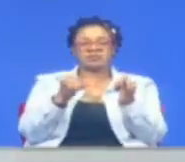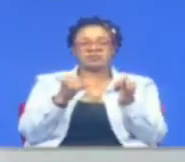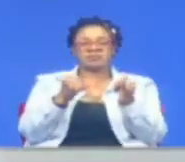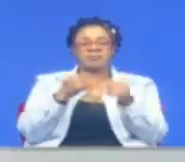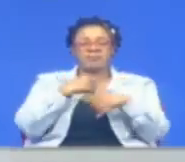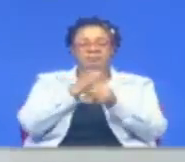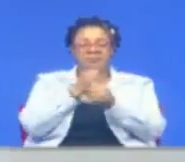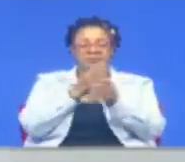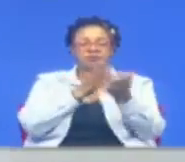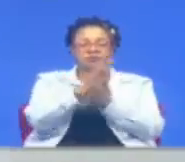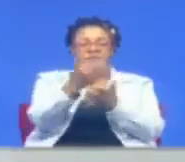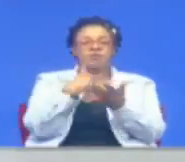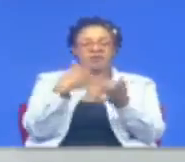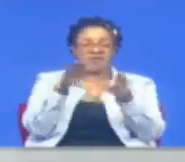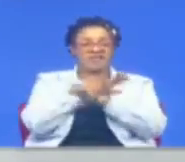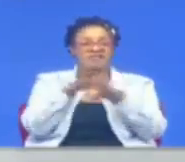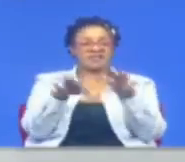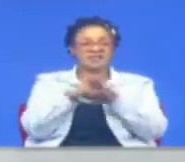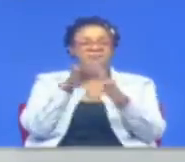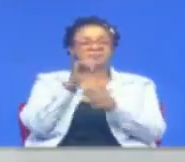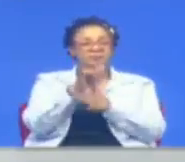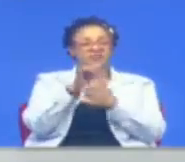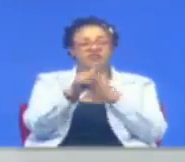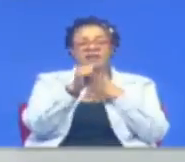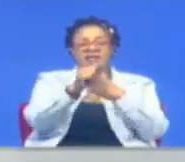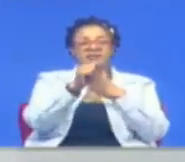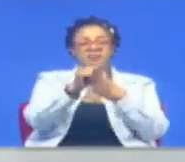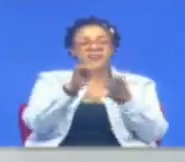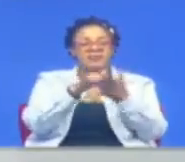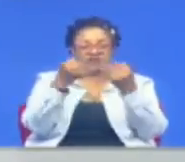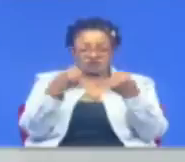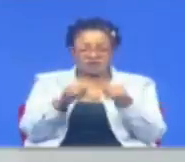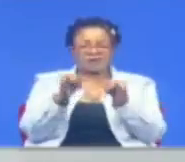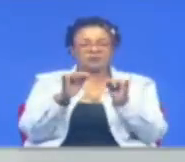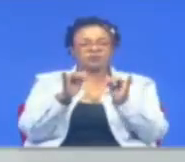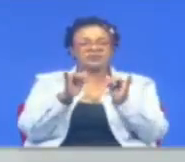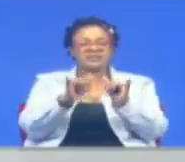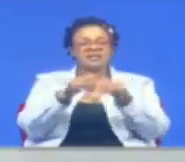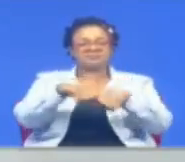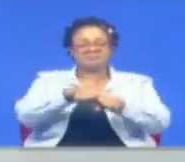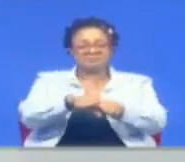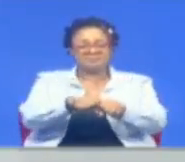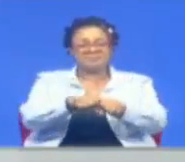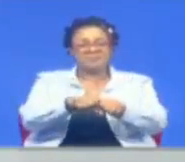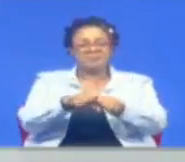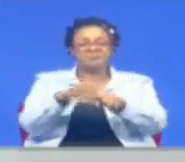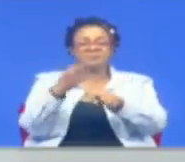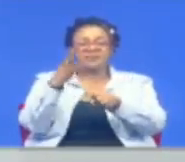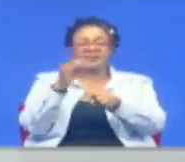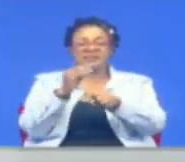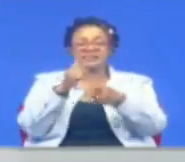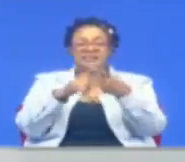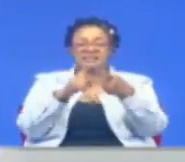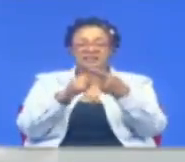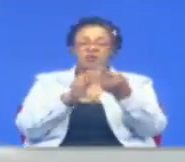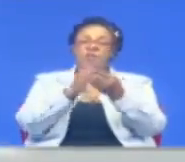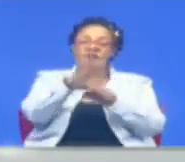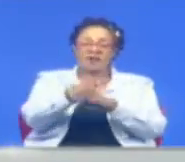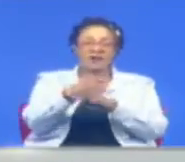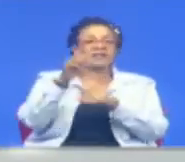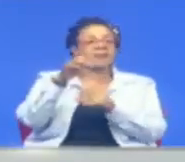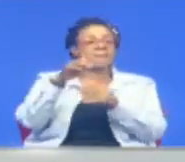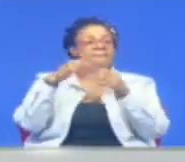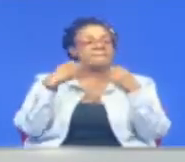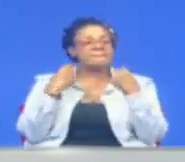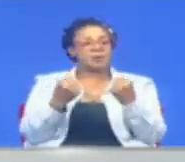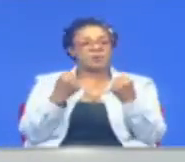to speed. And this is for a leadership that is trying to stay on over 30 years in power. Actually,